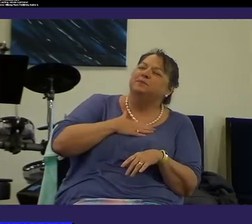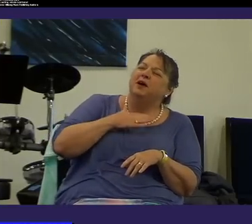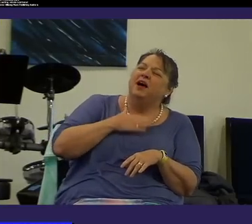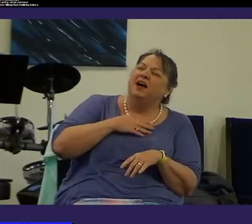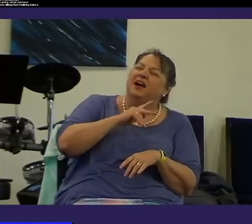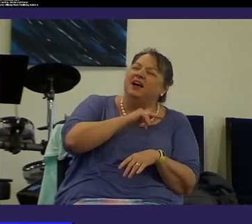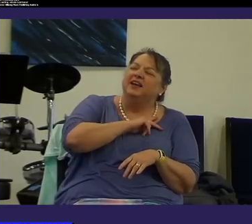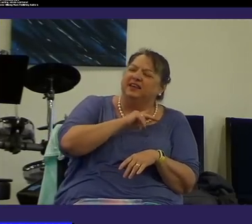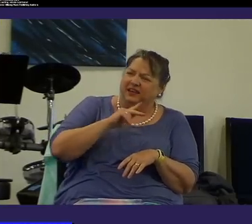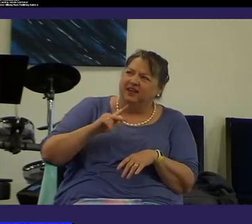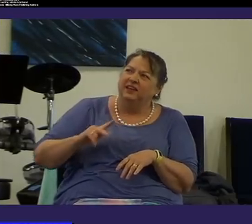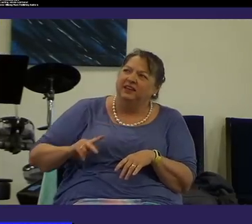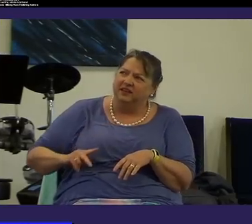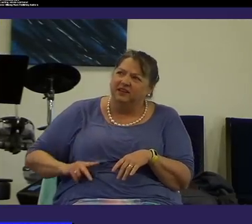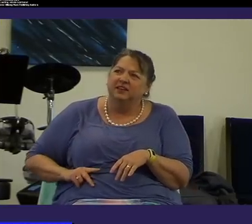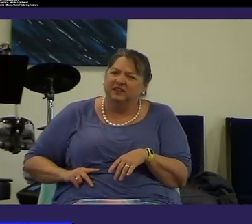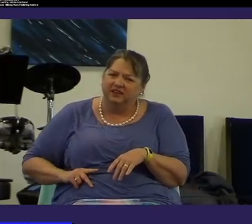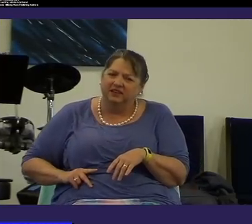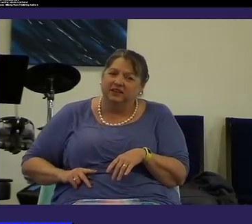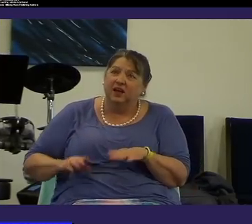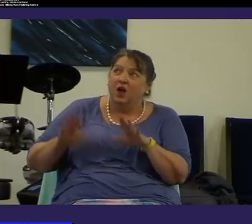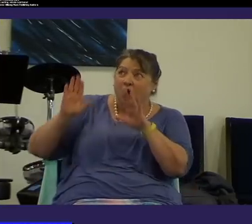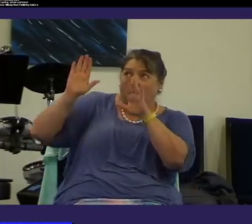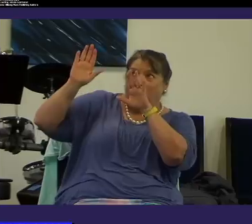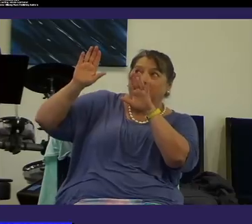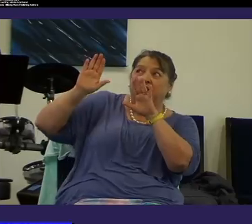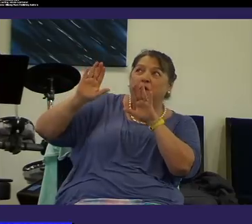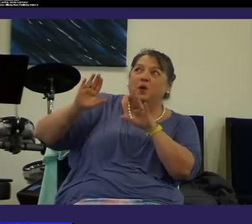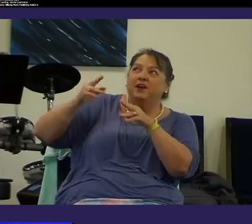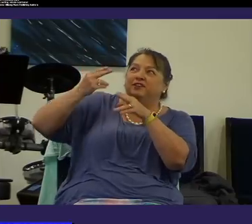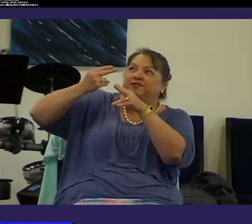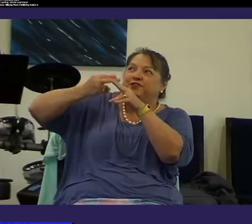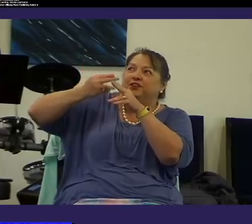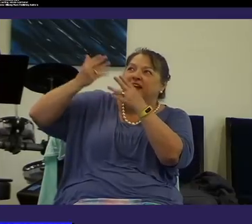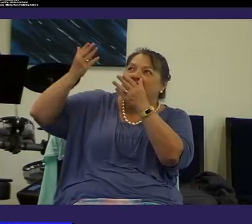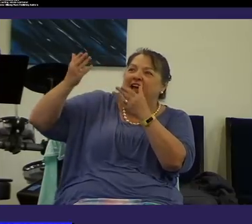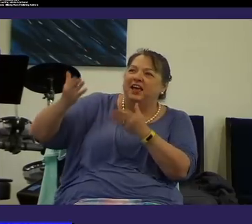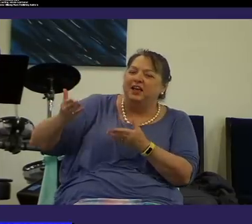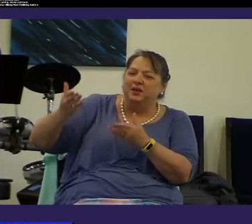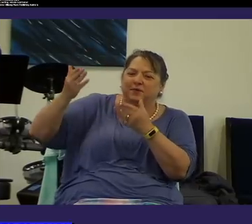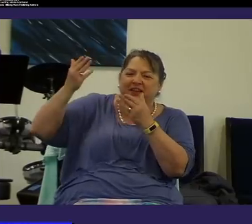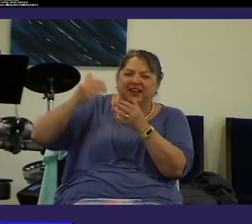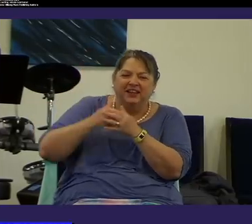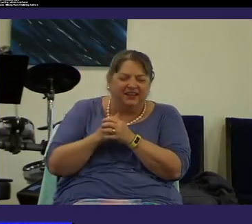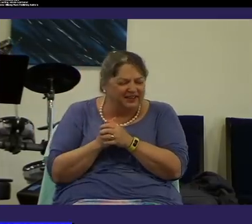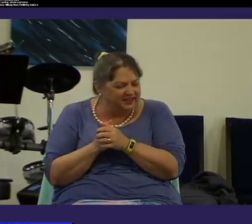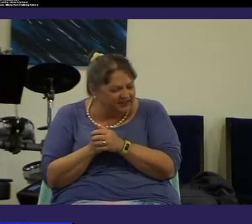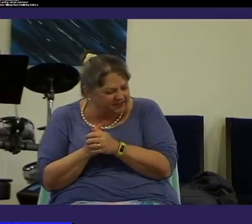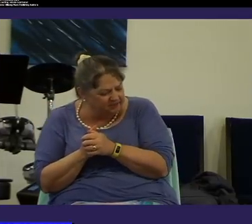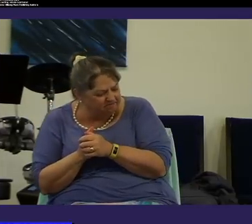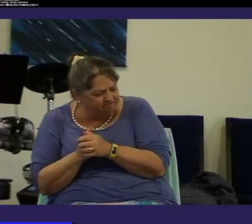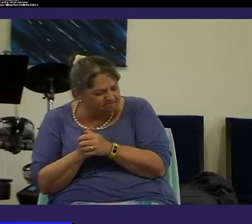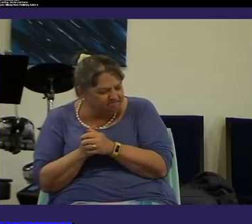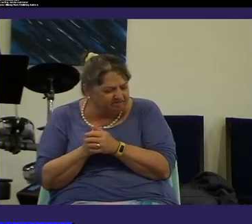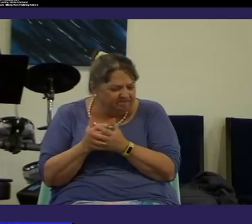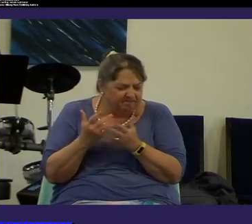Christ, my King. What a wonderful name it